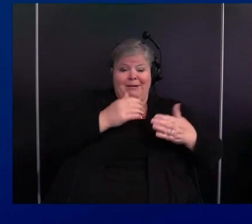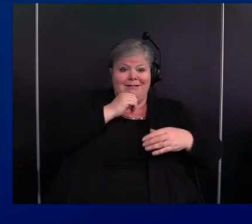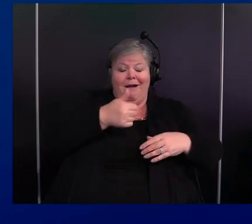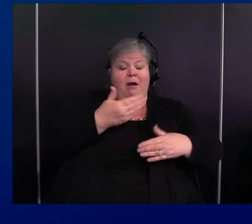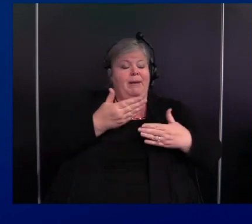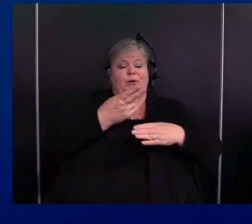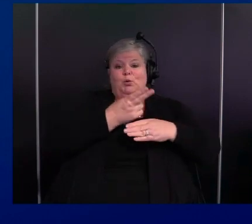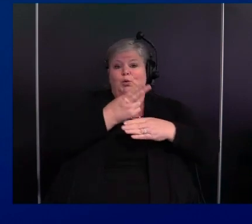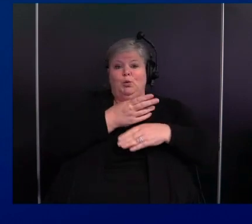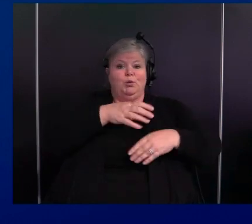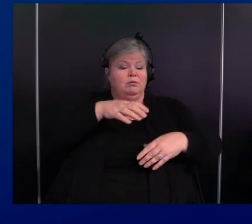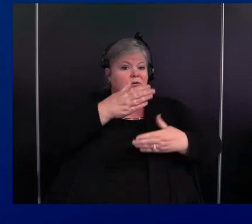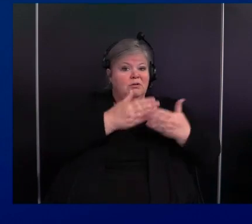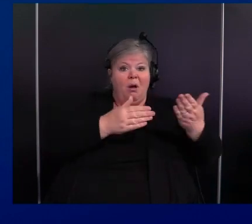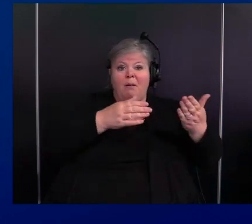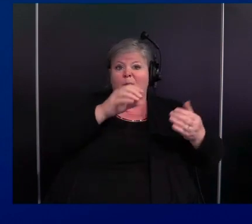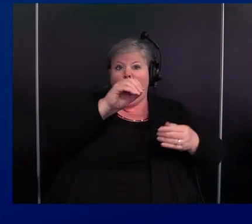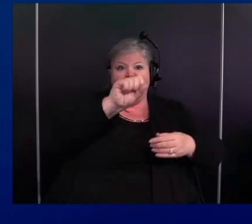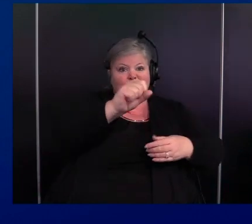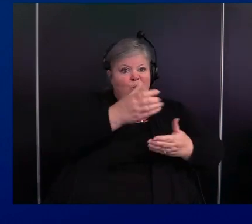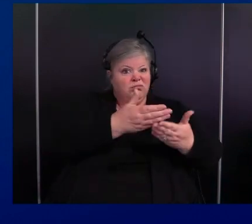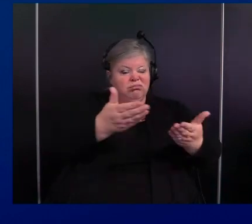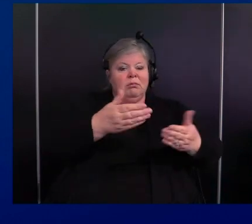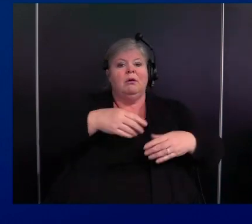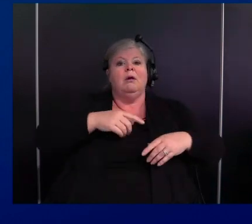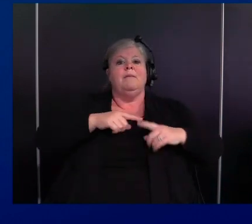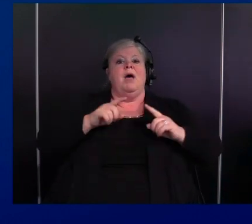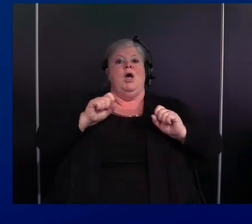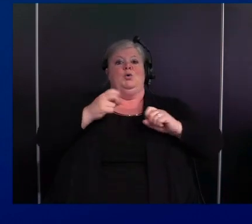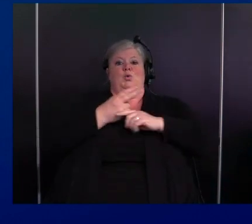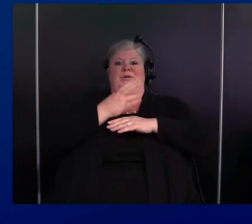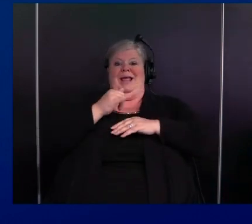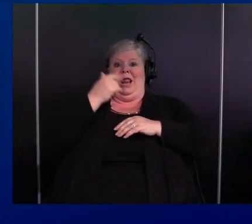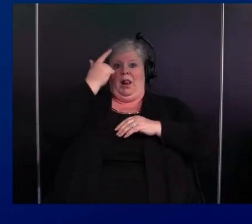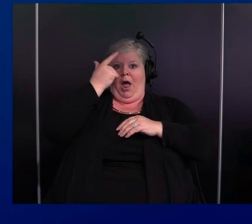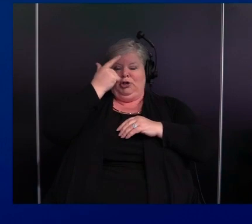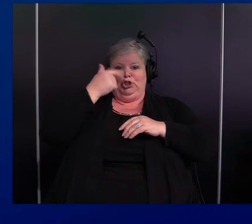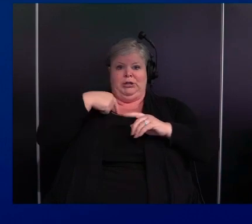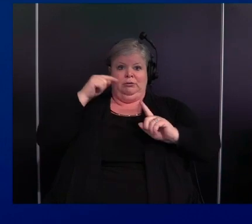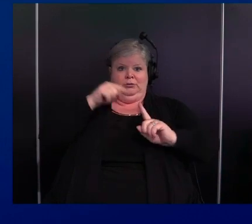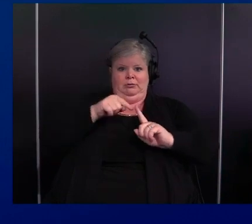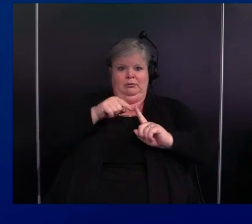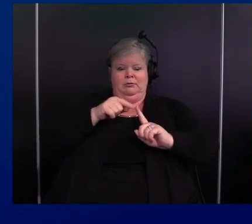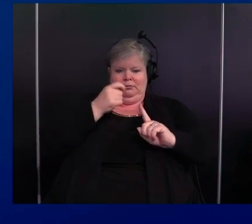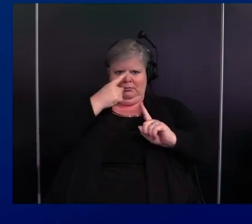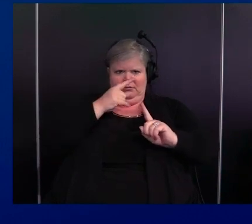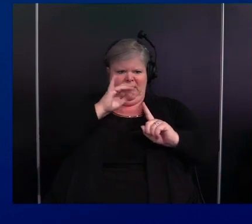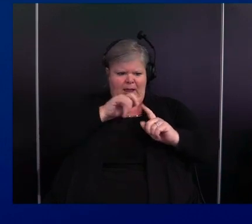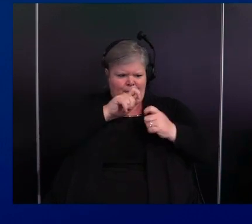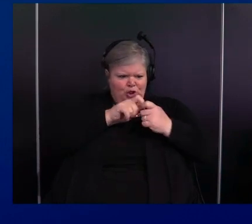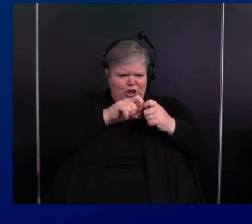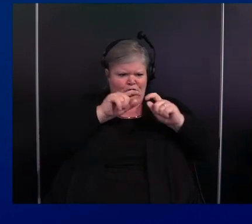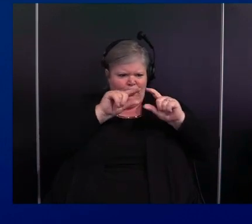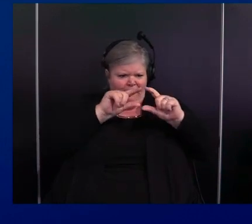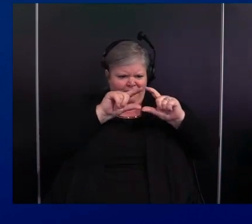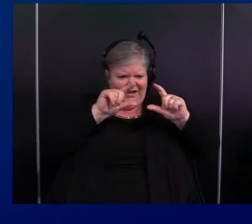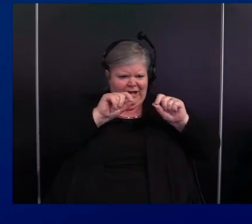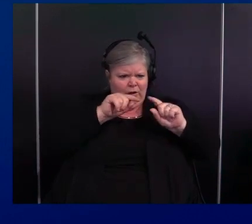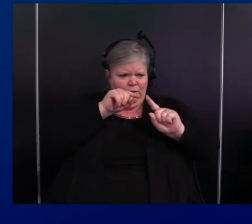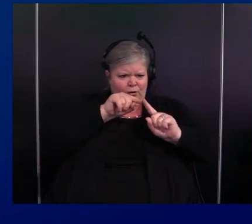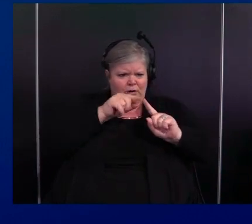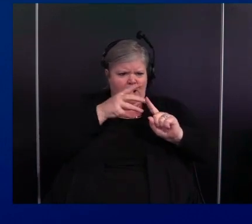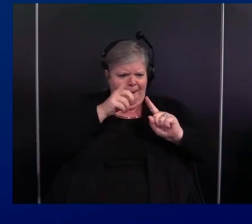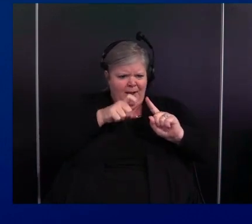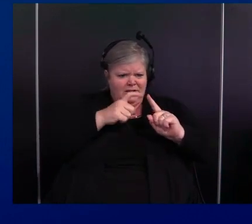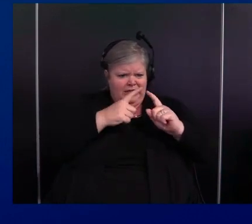built. And being able to apply the logic that says, okay, this particular field inside this write, I want to encrypt in this